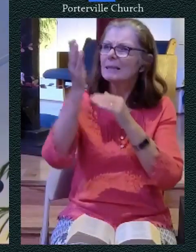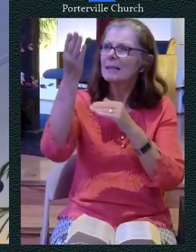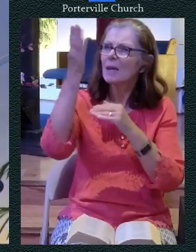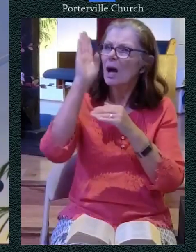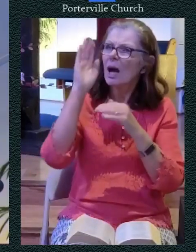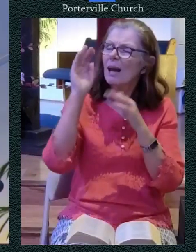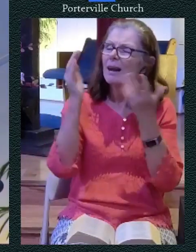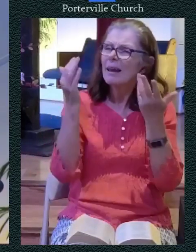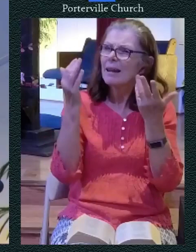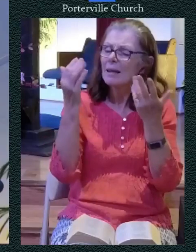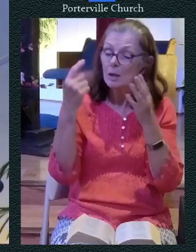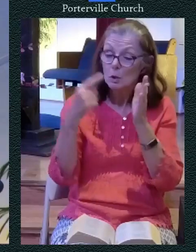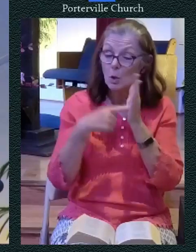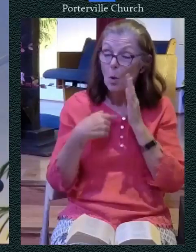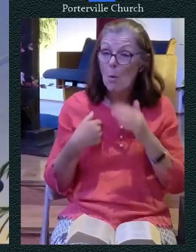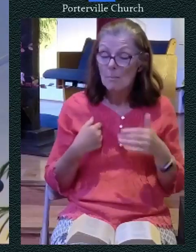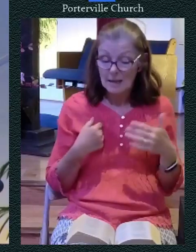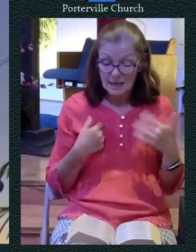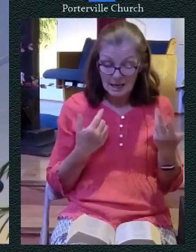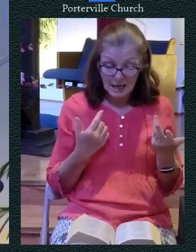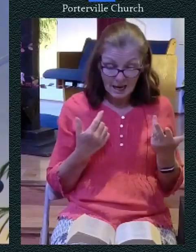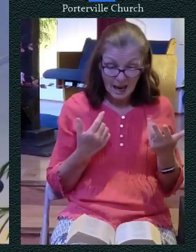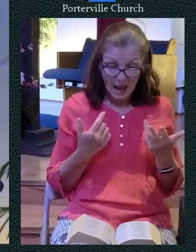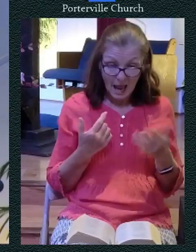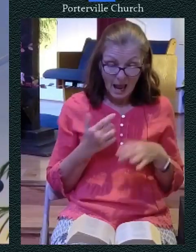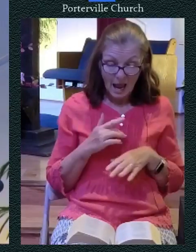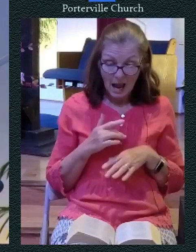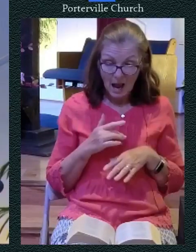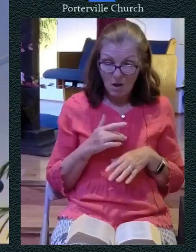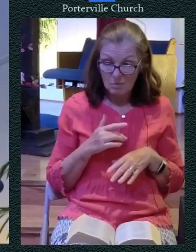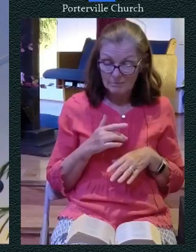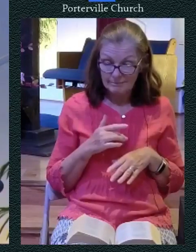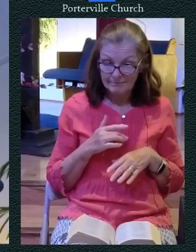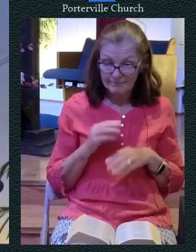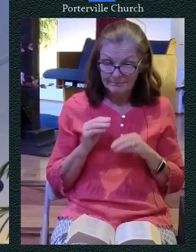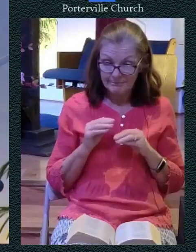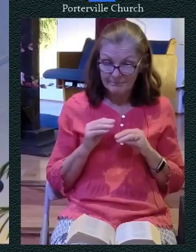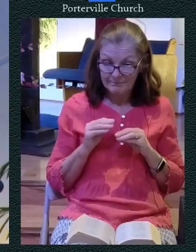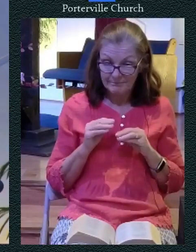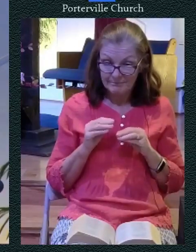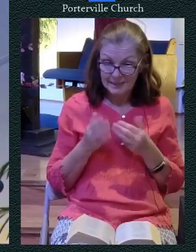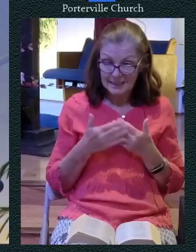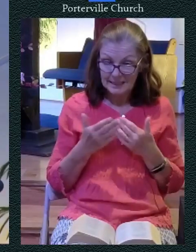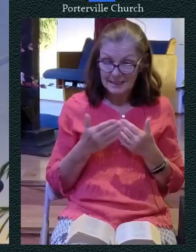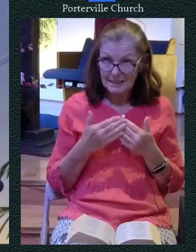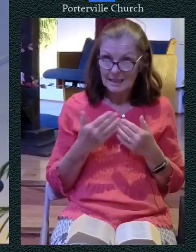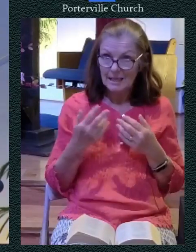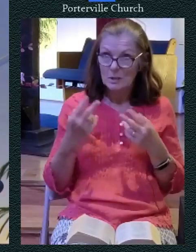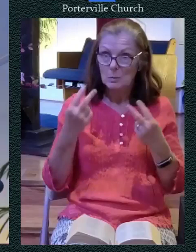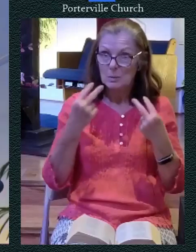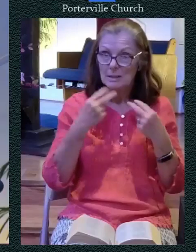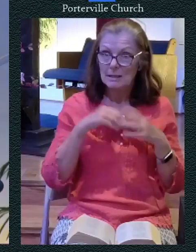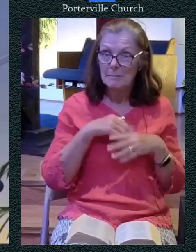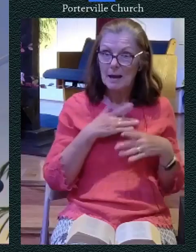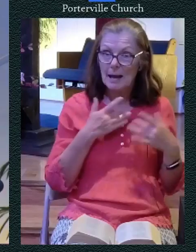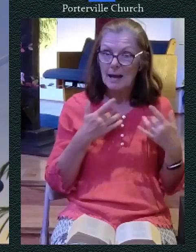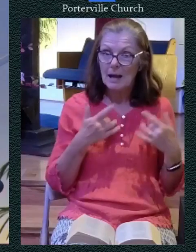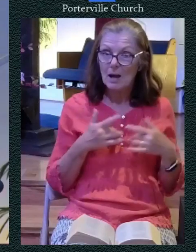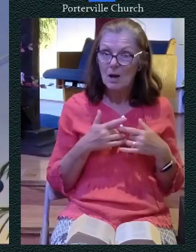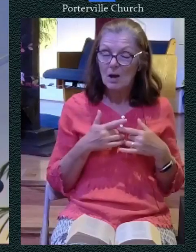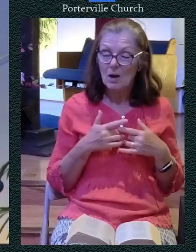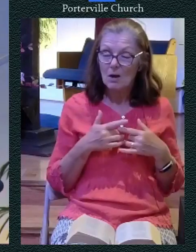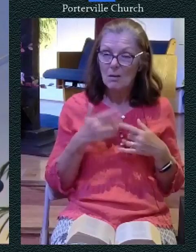transient and how vaporous the existence of mankind is? Why is he asking for